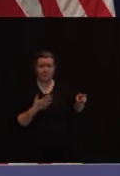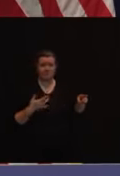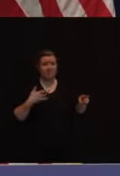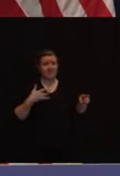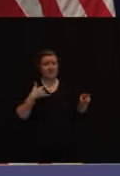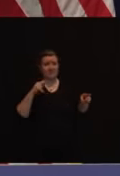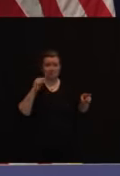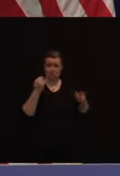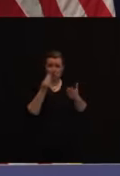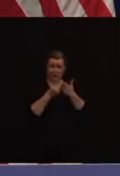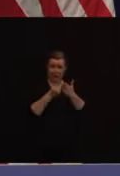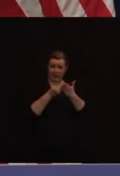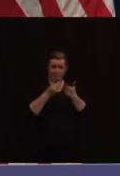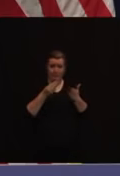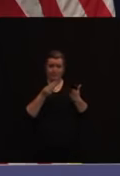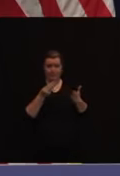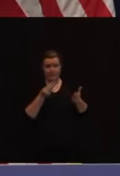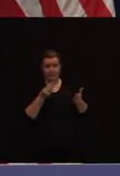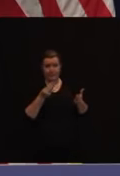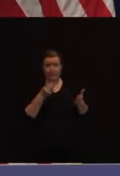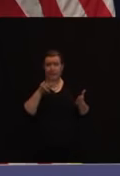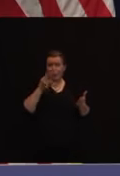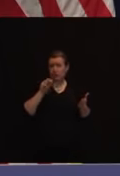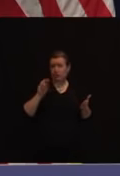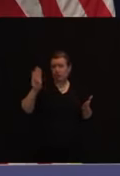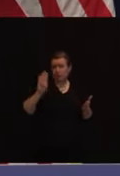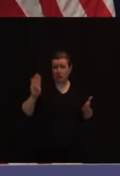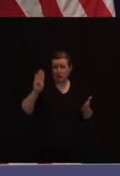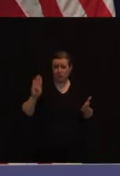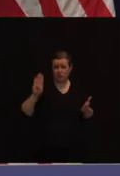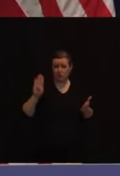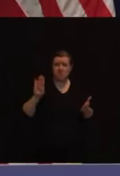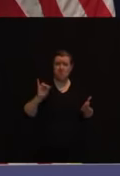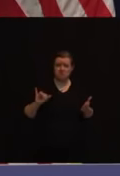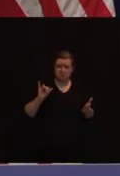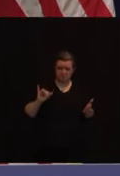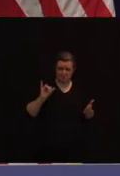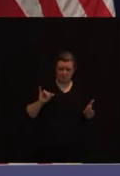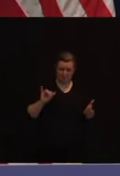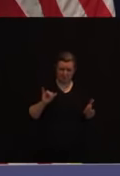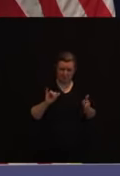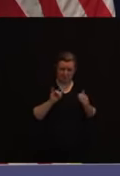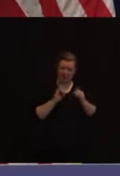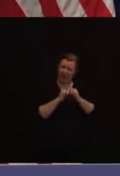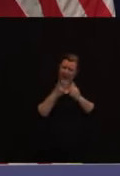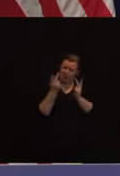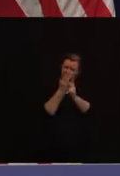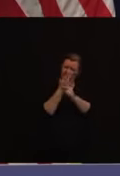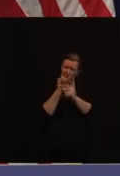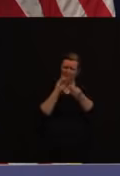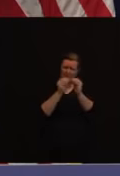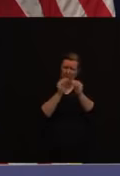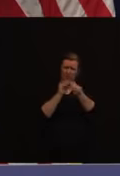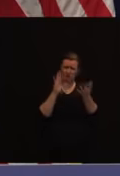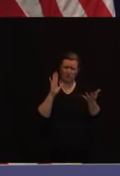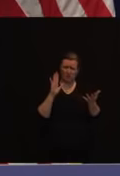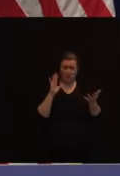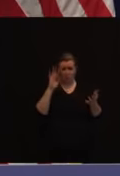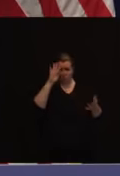your administration arrive at this number, and how much of the number is lost revenue, and how much is the cost of fighting the